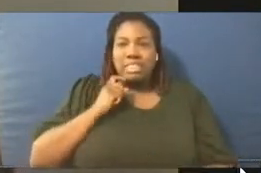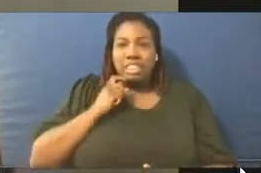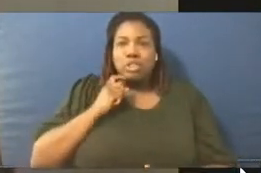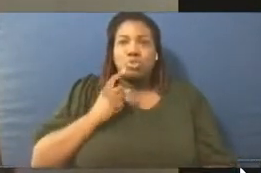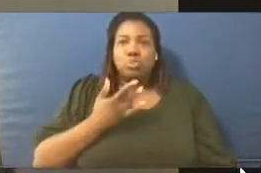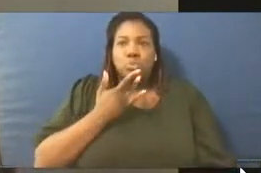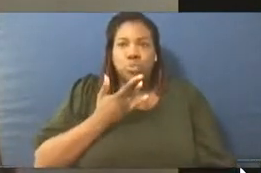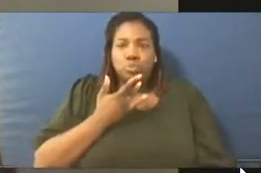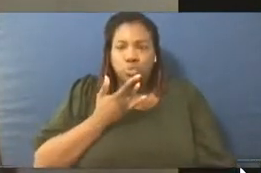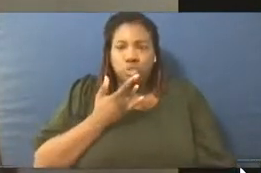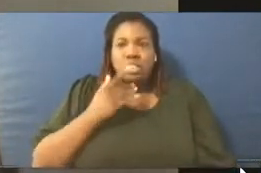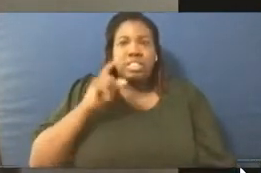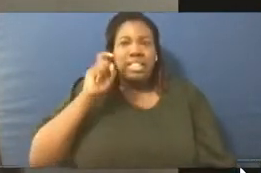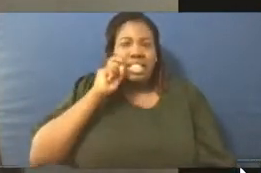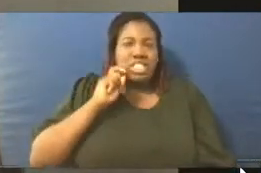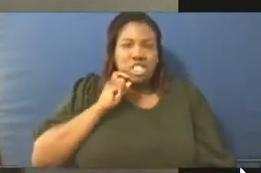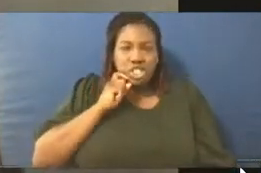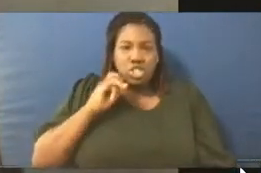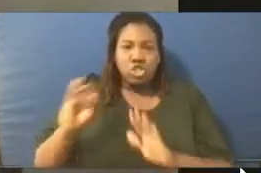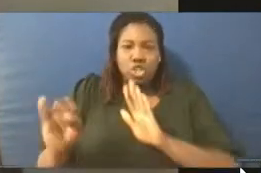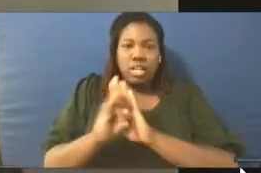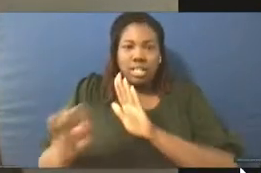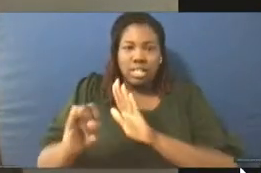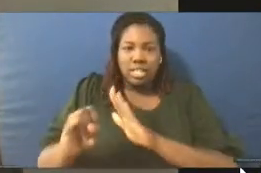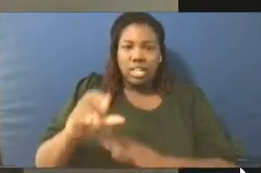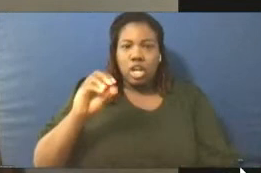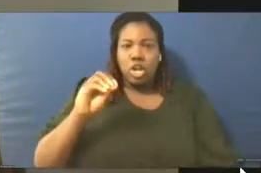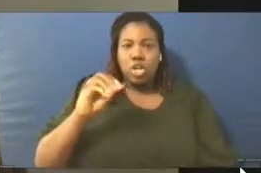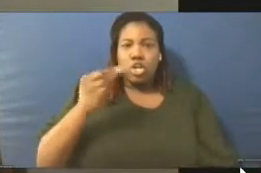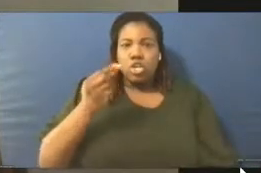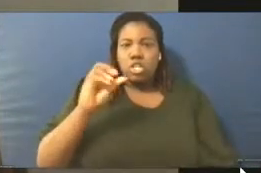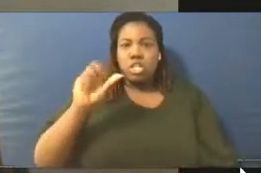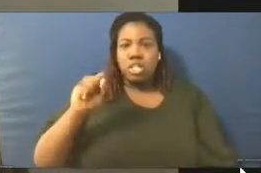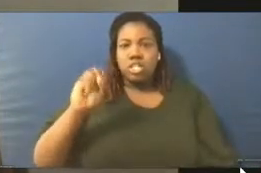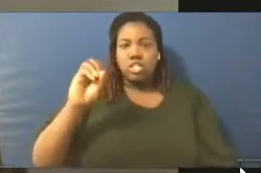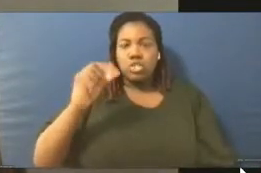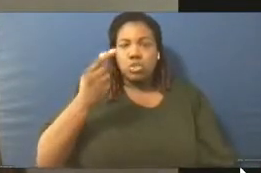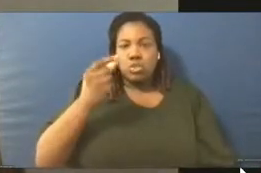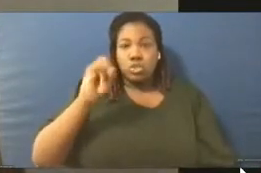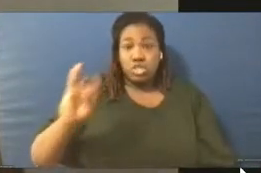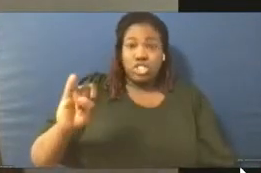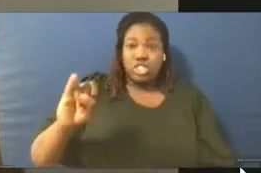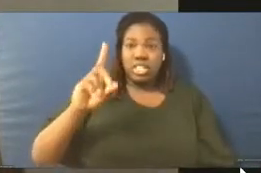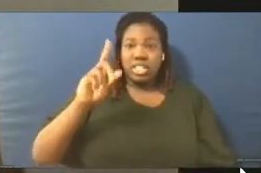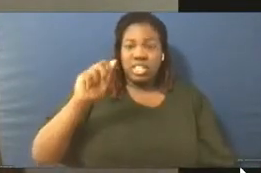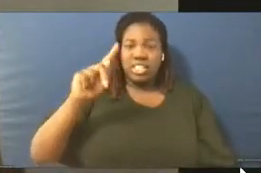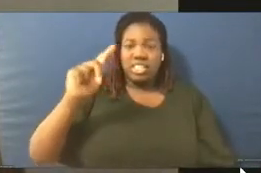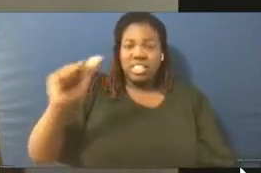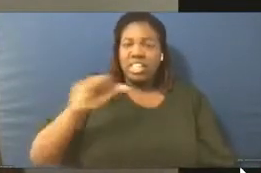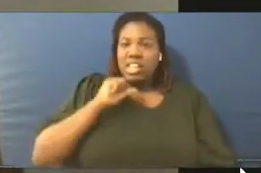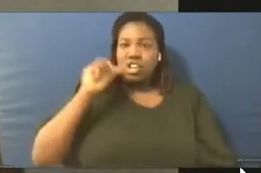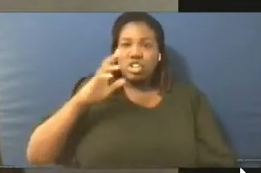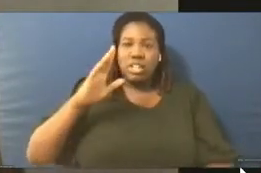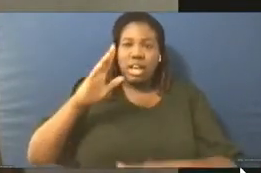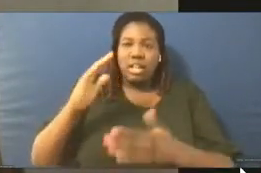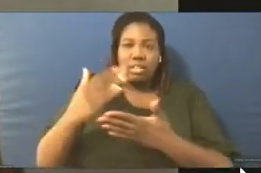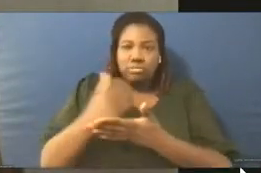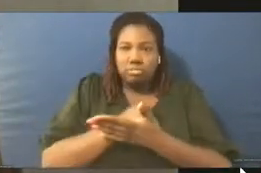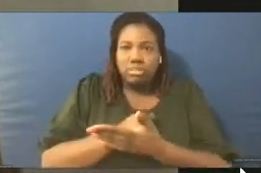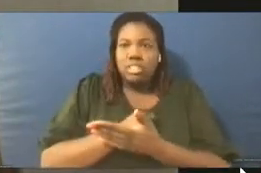gender identity, or what we call SOGI data, are not collected in real time, the impact